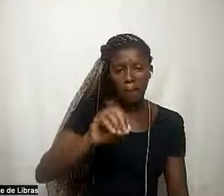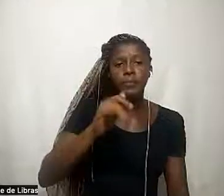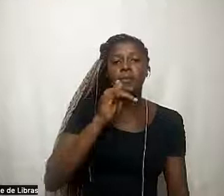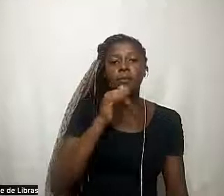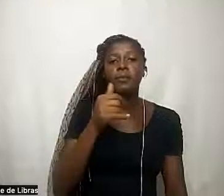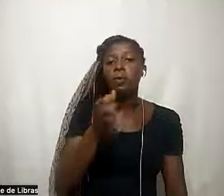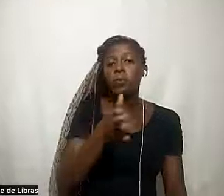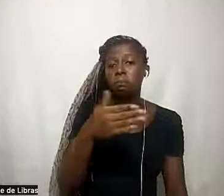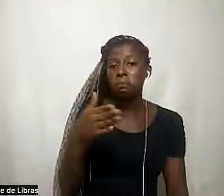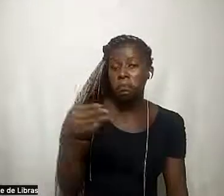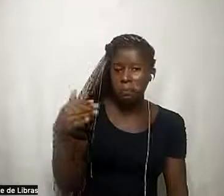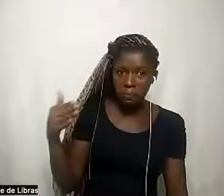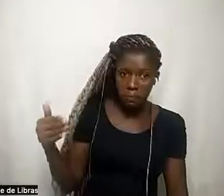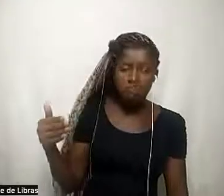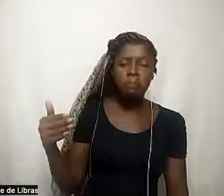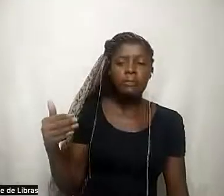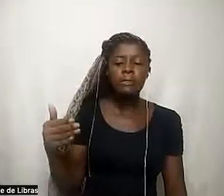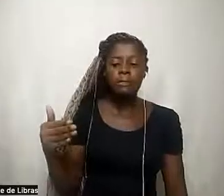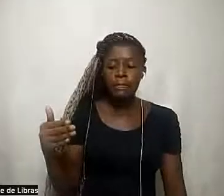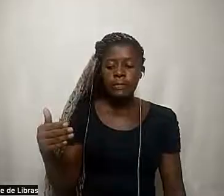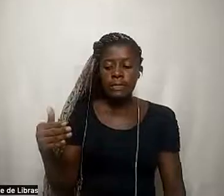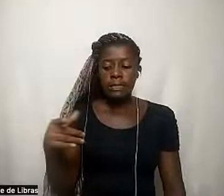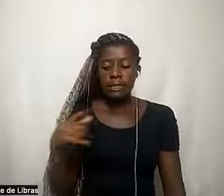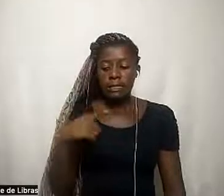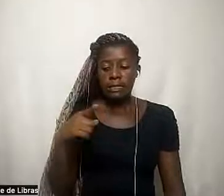in relation to the grouper, there is a conflict,